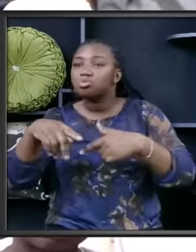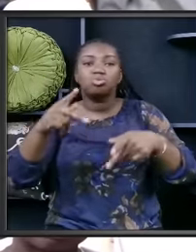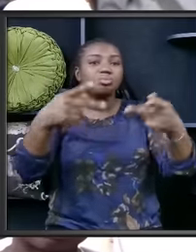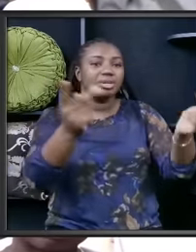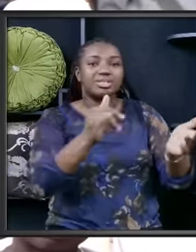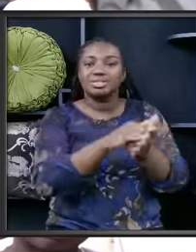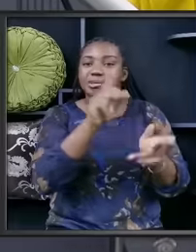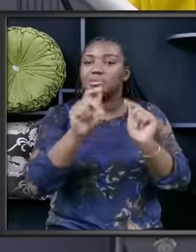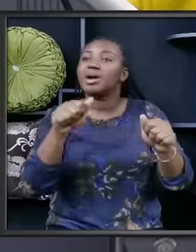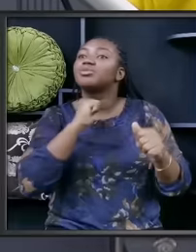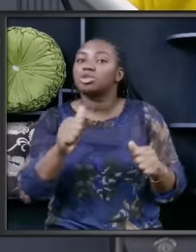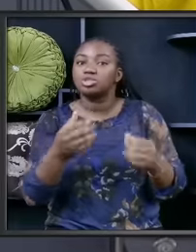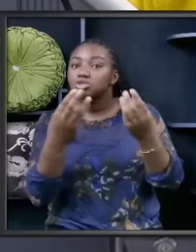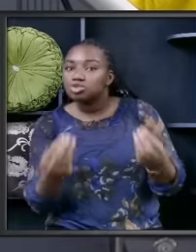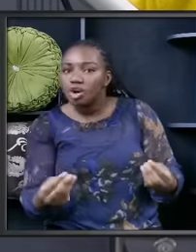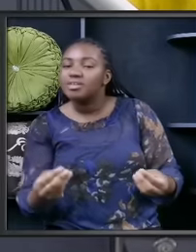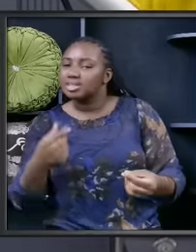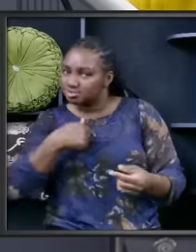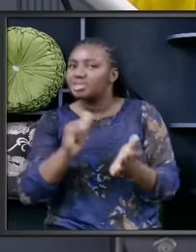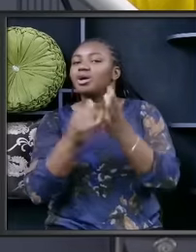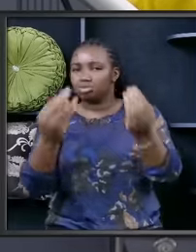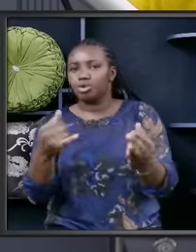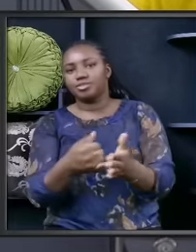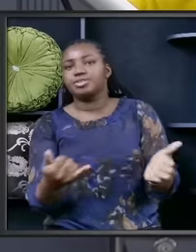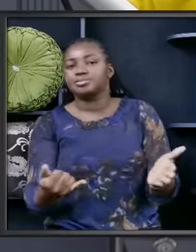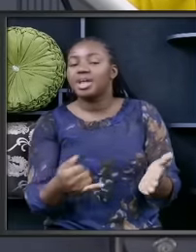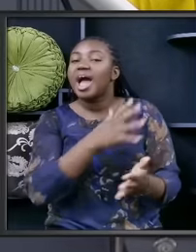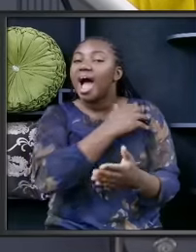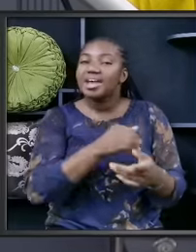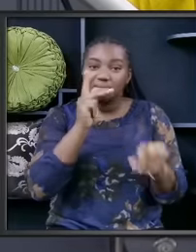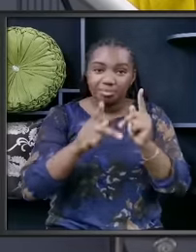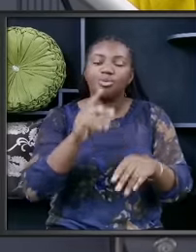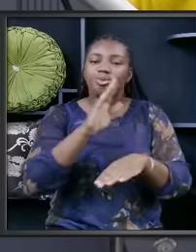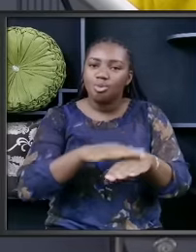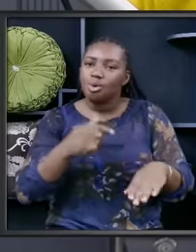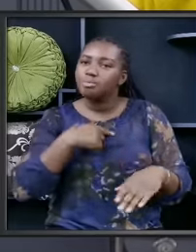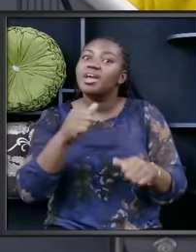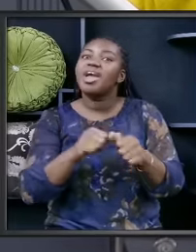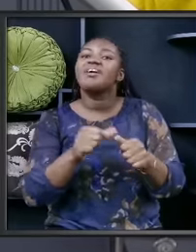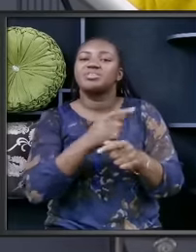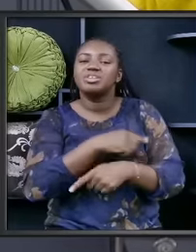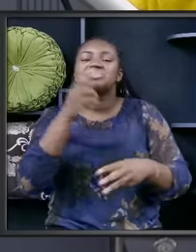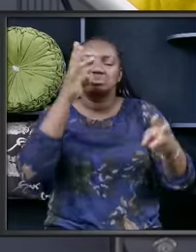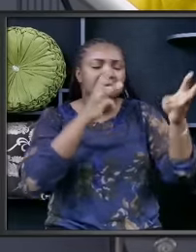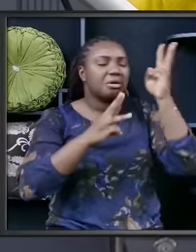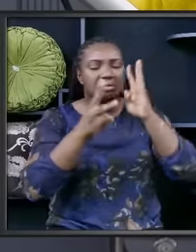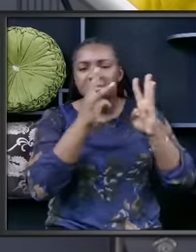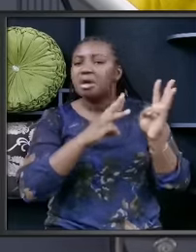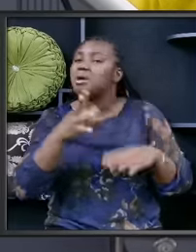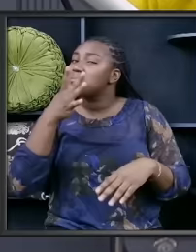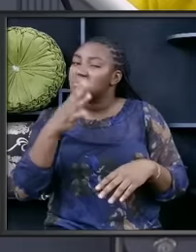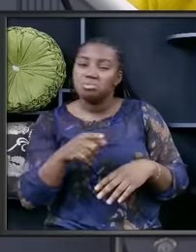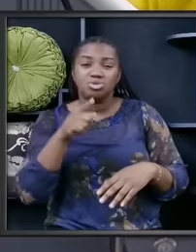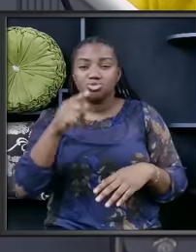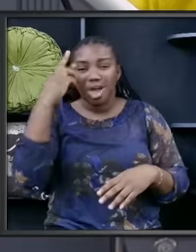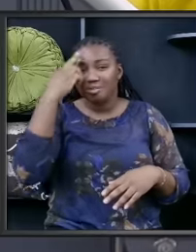know fit settle. Now you the settler. And you now. And the people now, then they call me now, every day they go to cry. Yeah. Say, mommy, you are the reason why